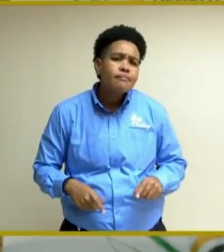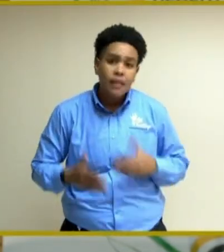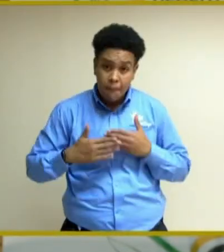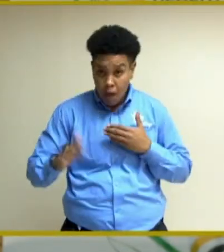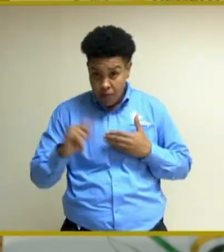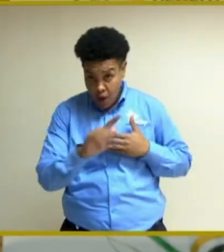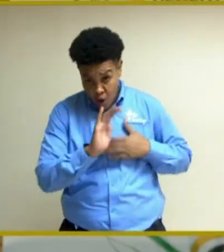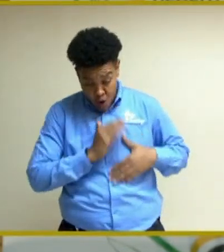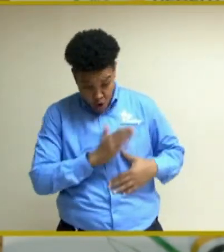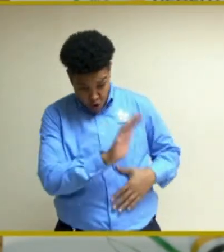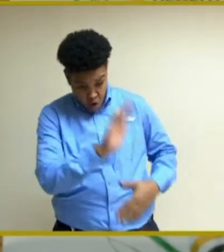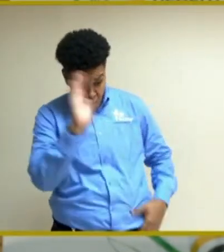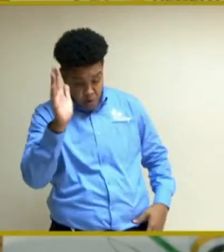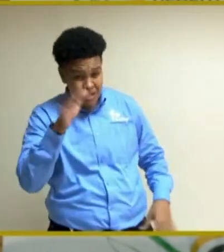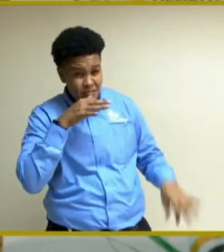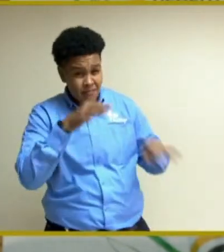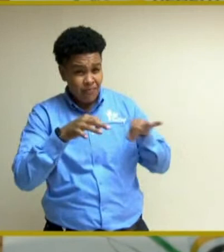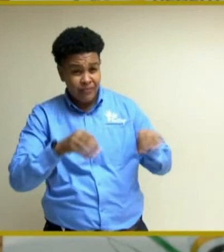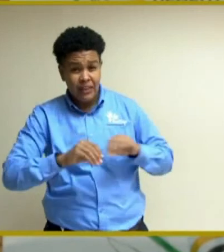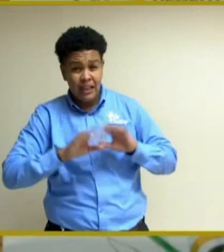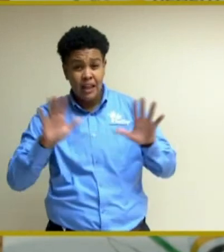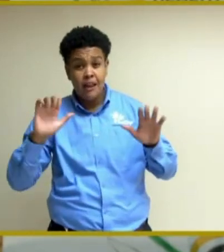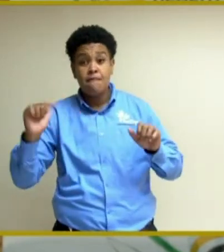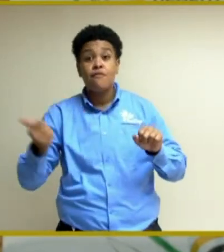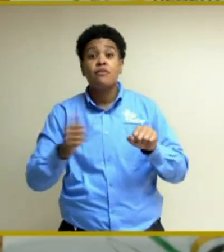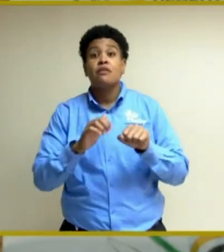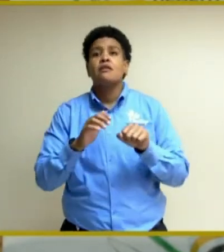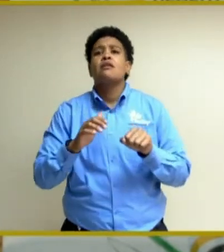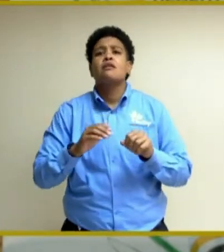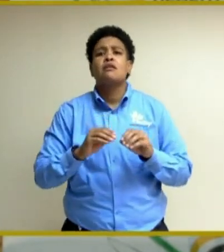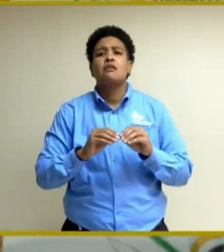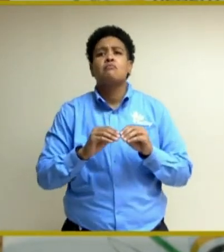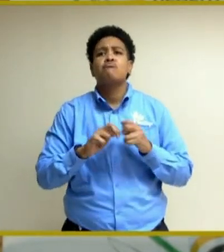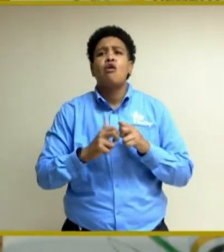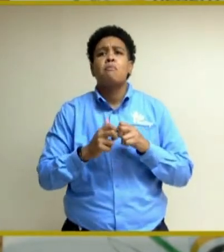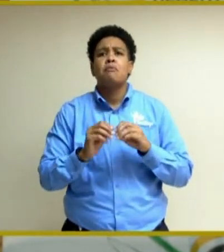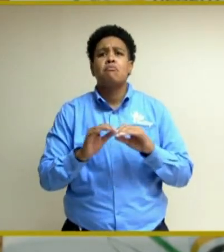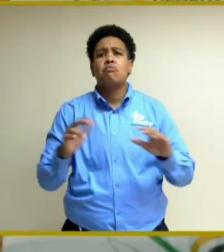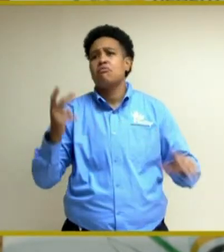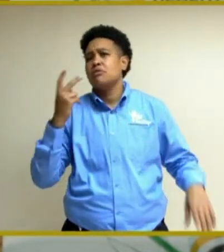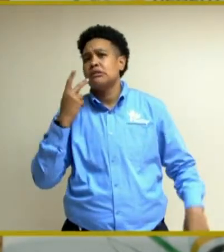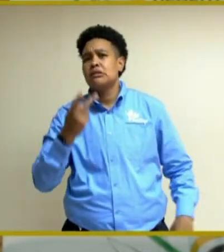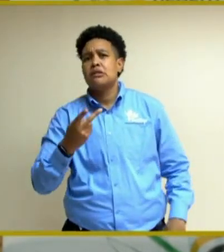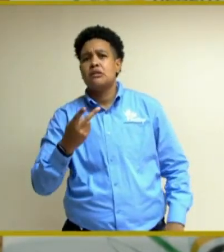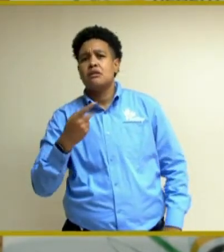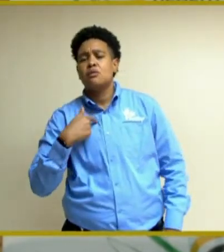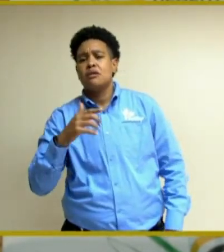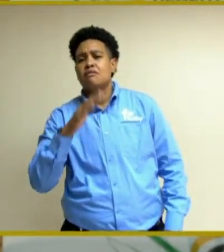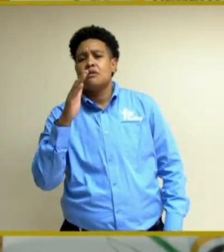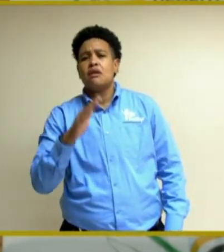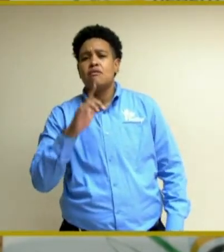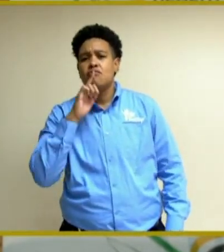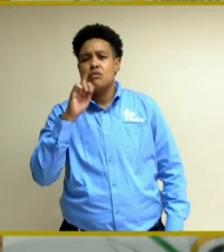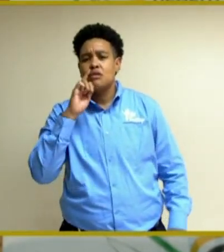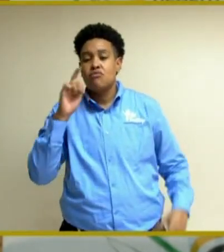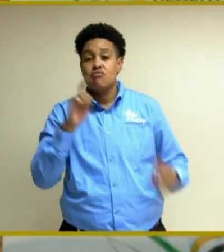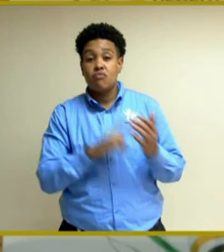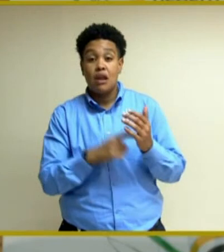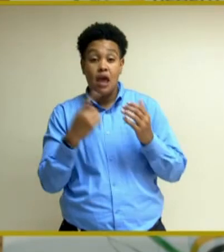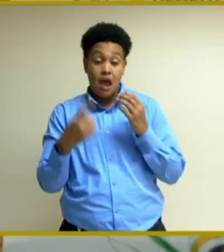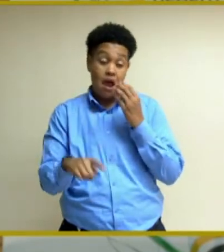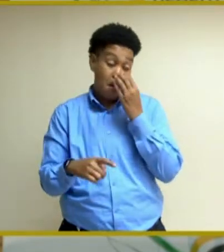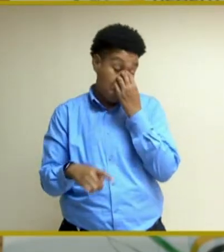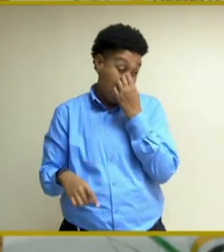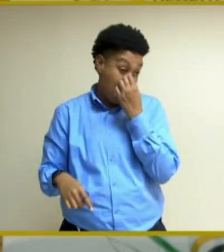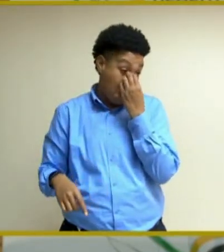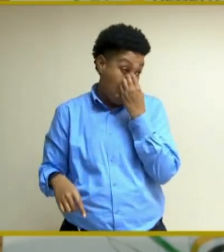clearly another pandemic that we have never really recognized as such, and